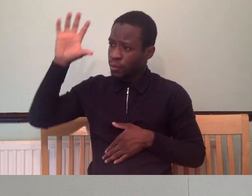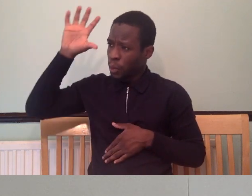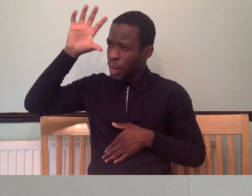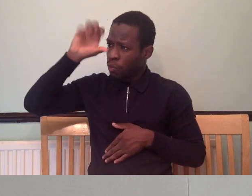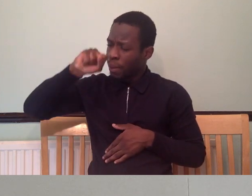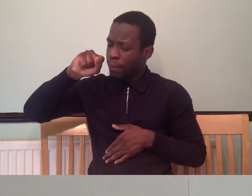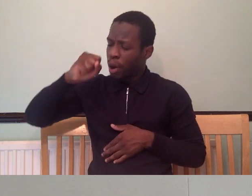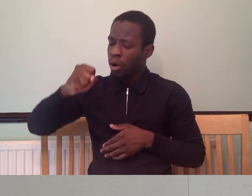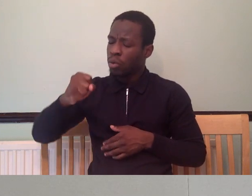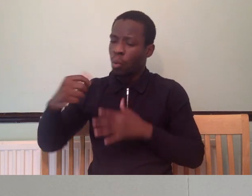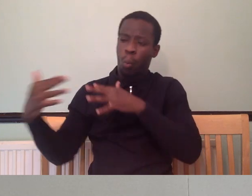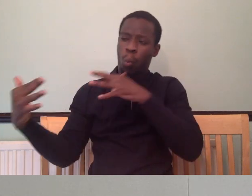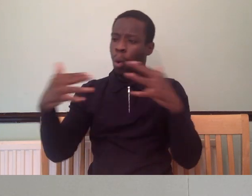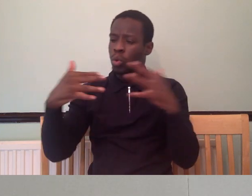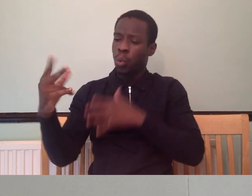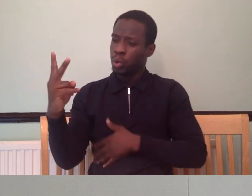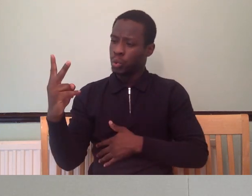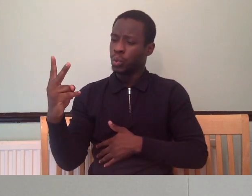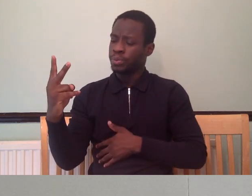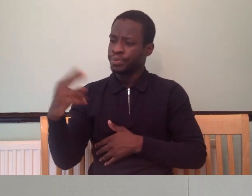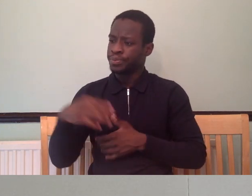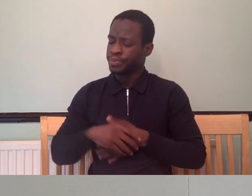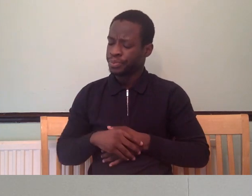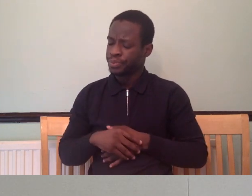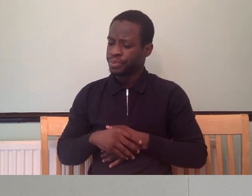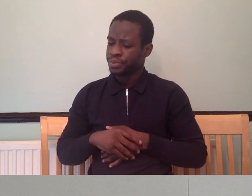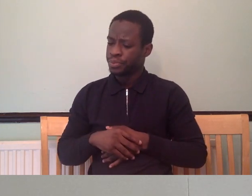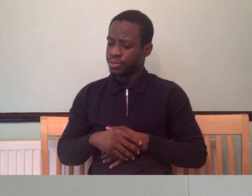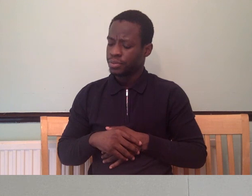Second World War and the